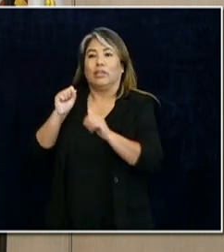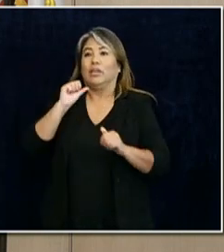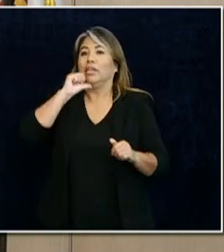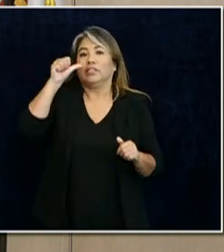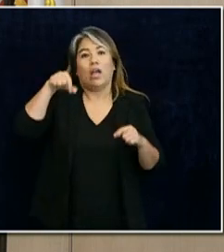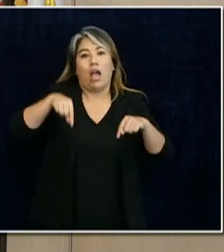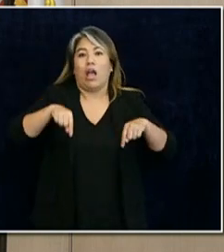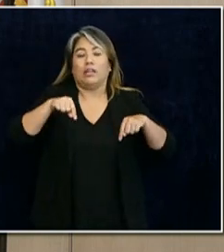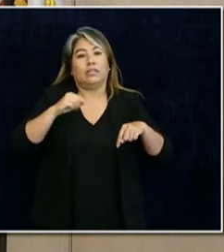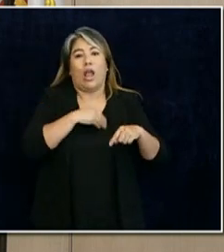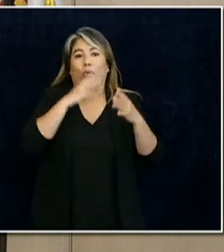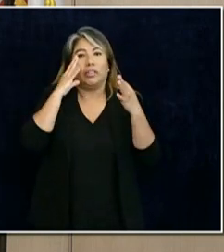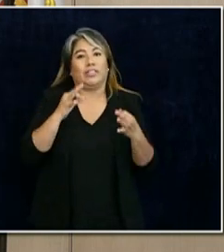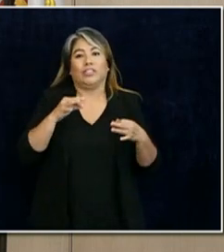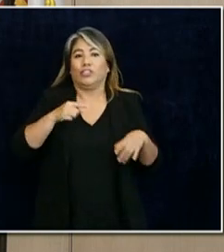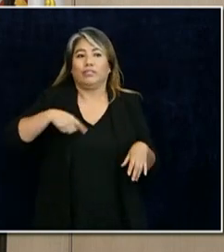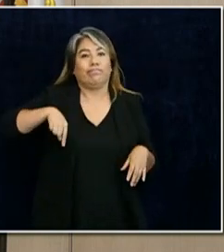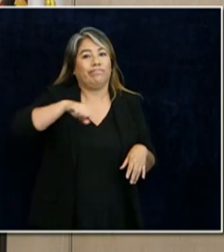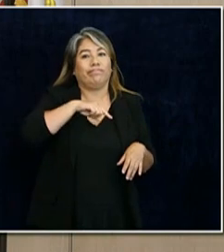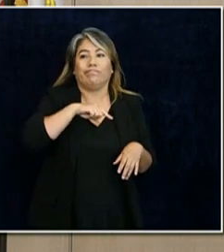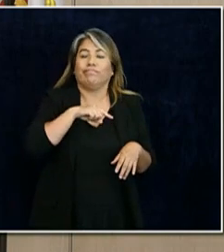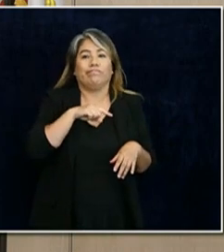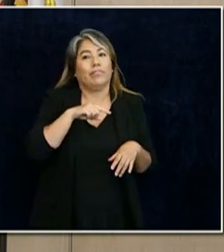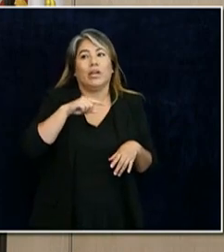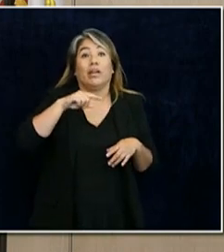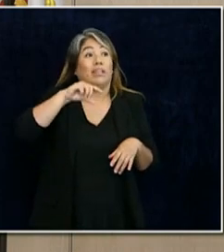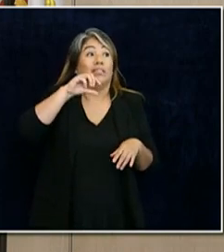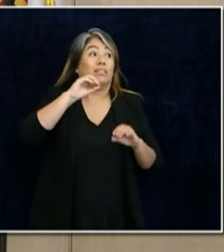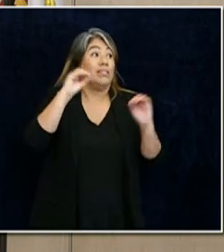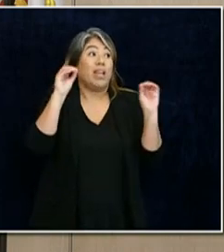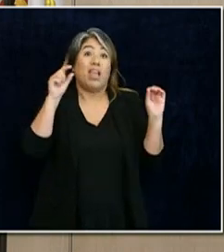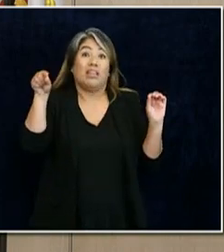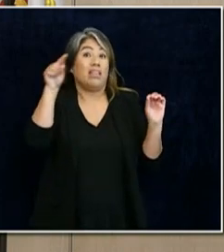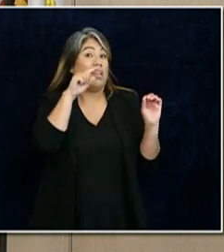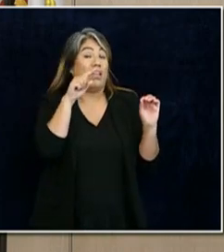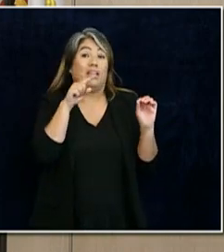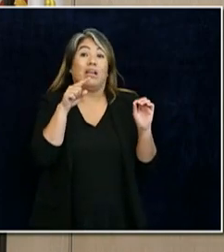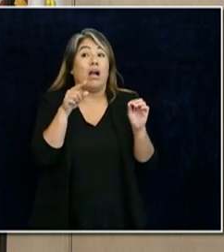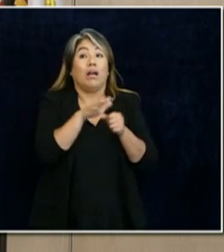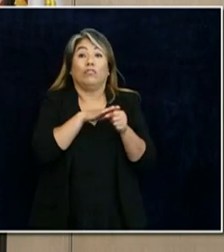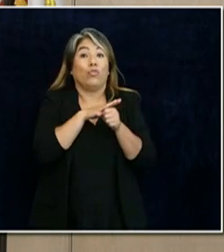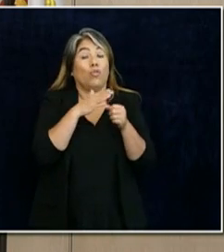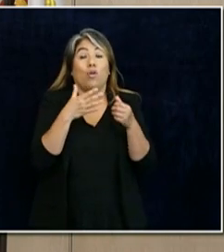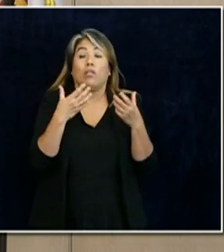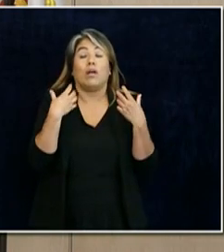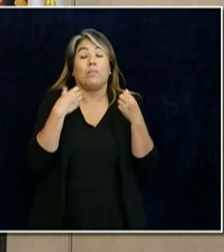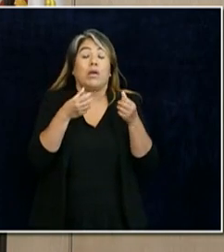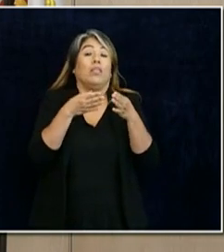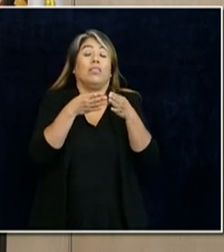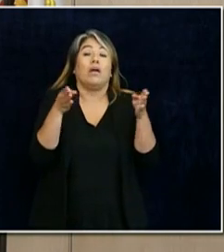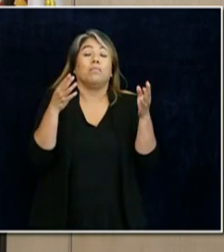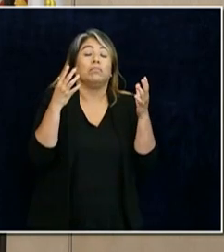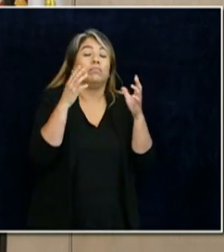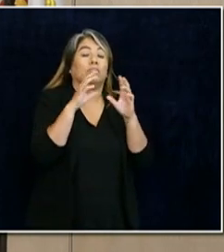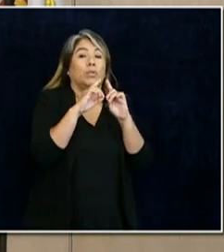can be made at local jurisdictions by any local health department across the state of